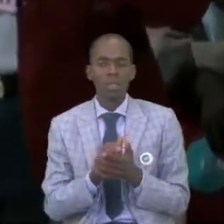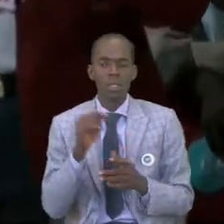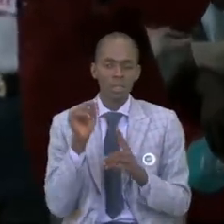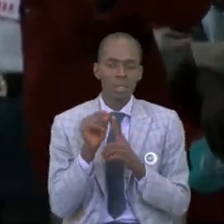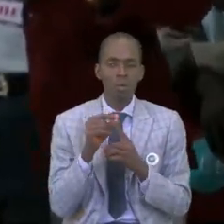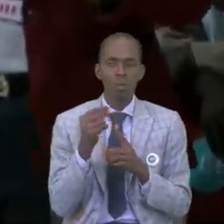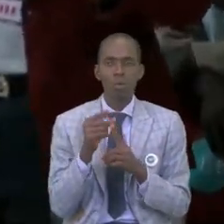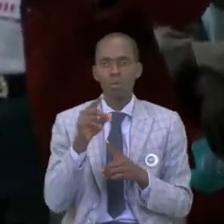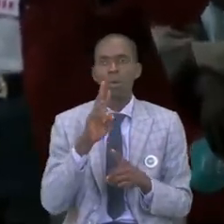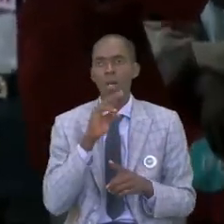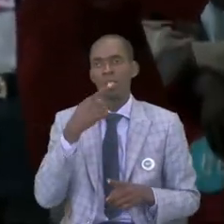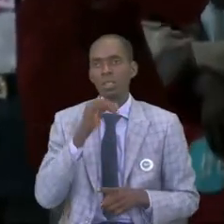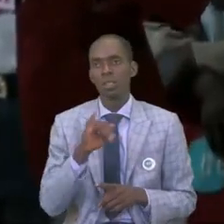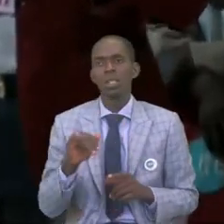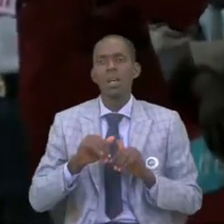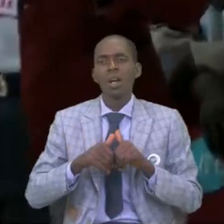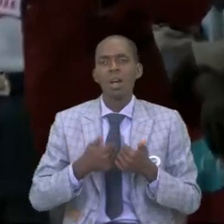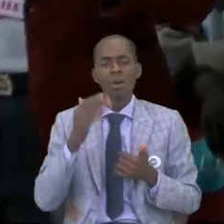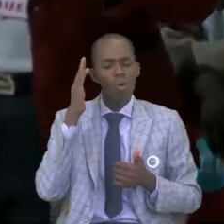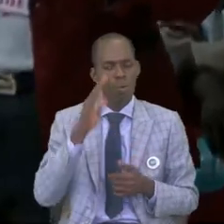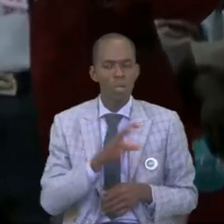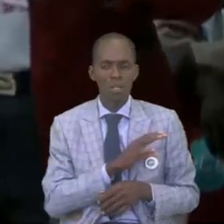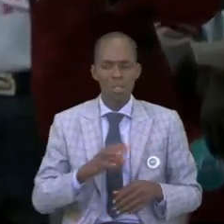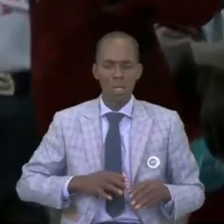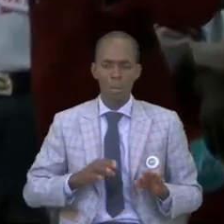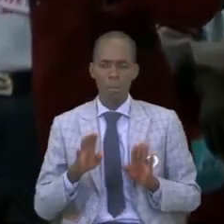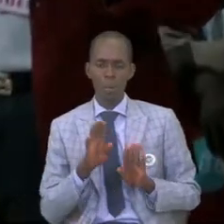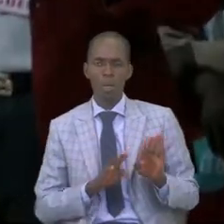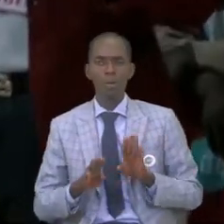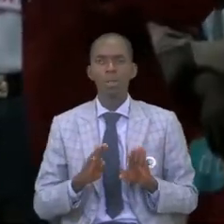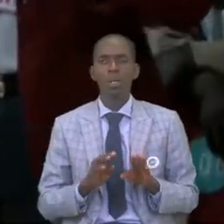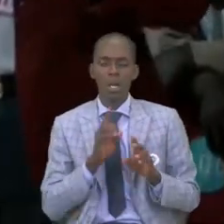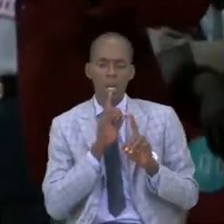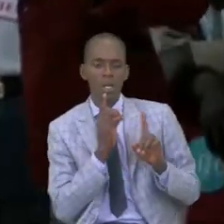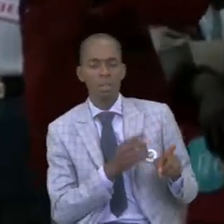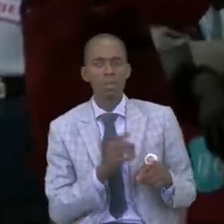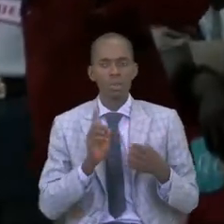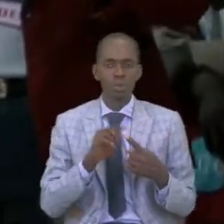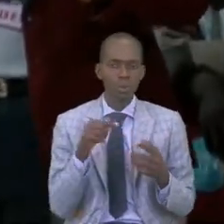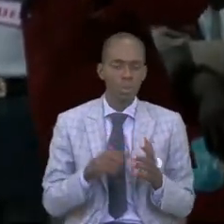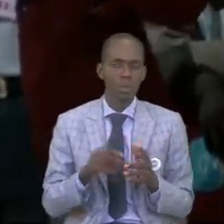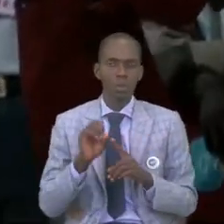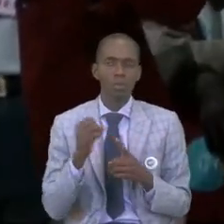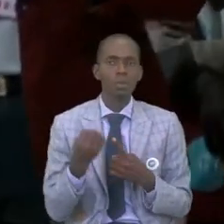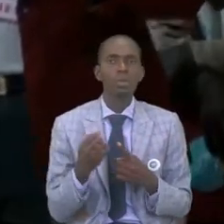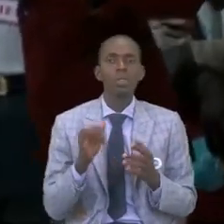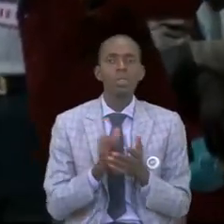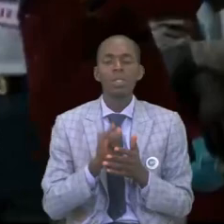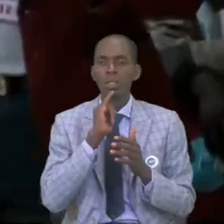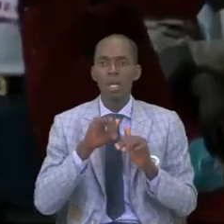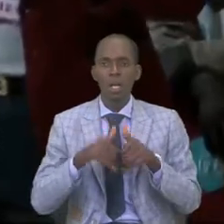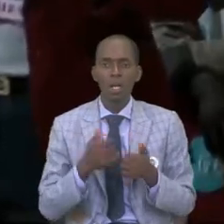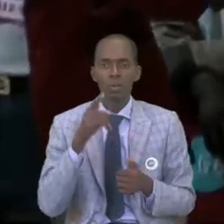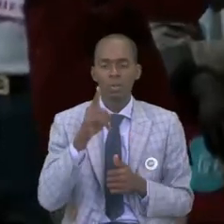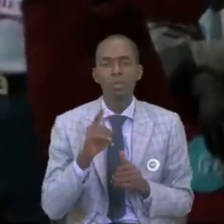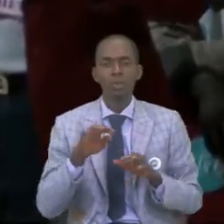how will Christ react, respond in this situation? That is how you